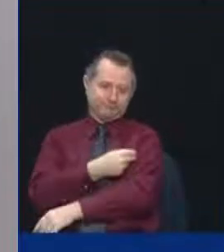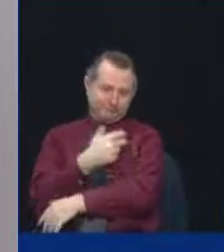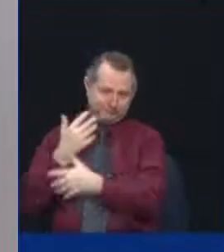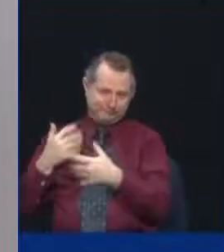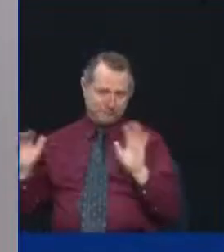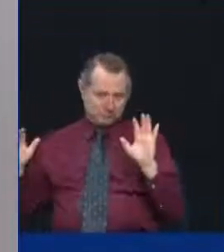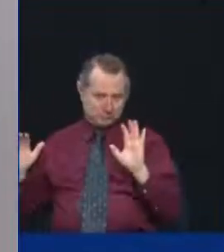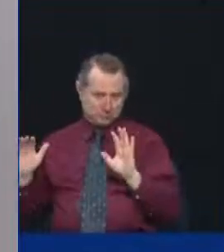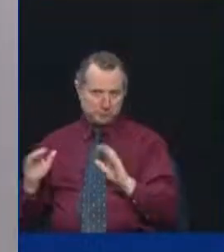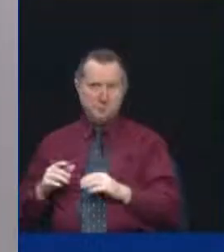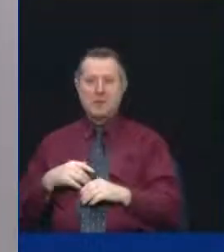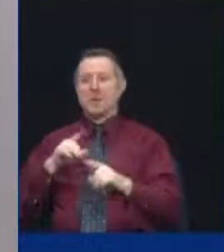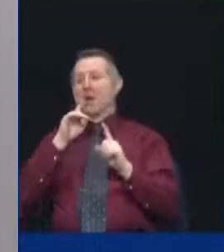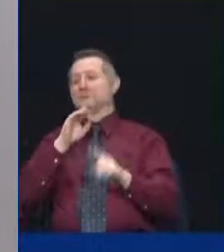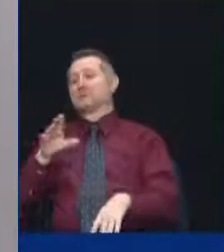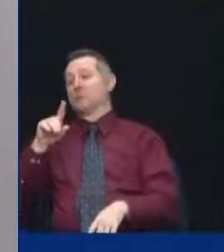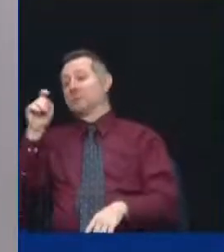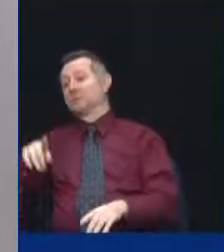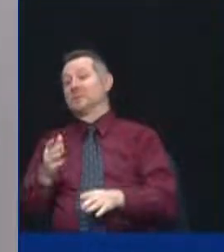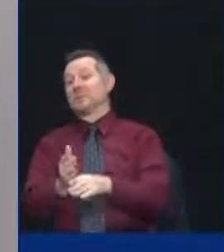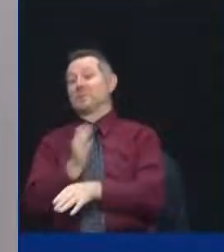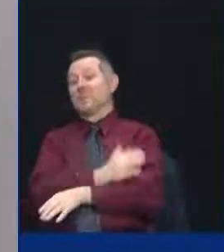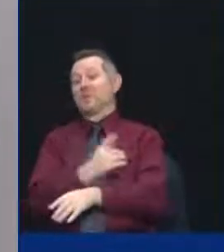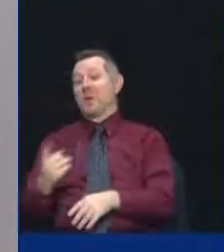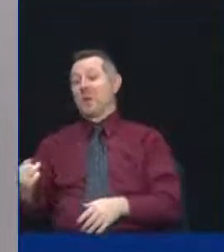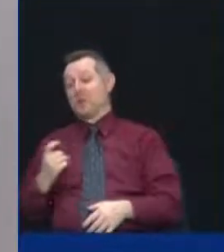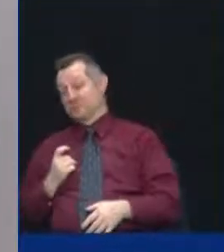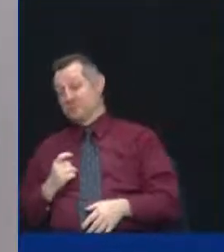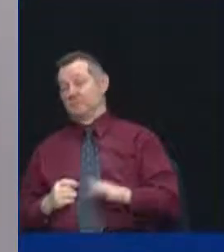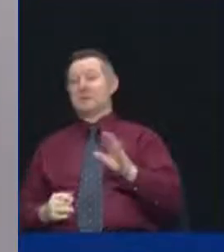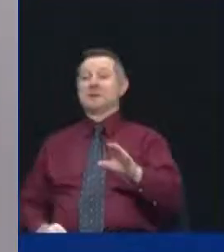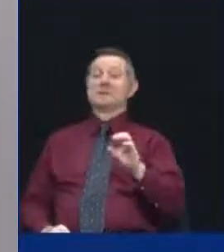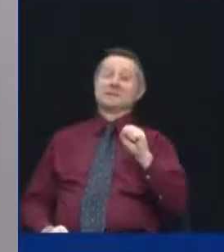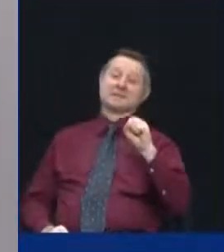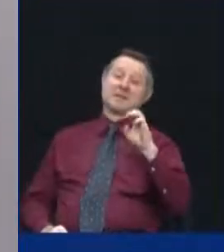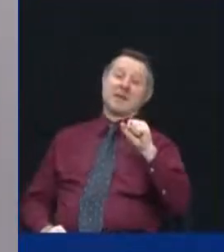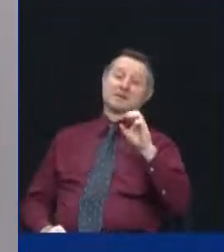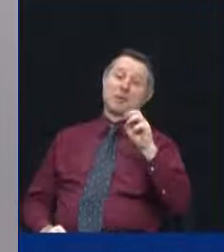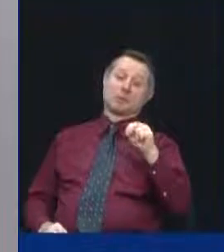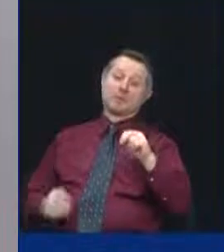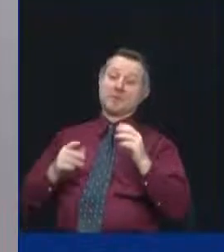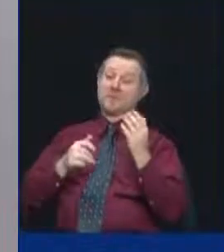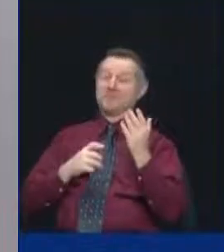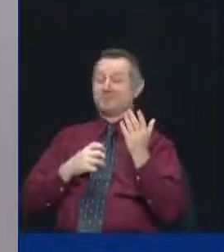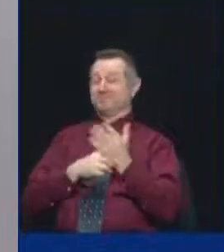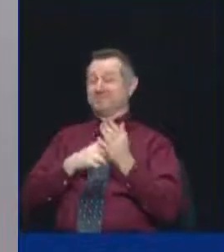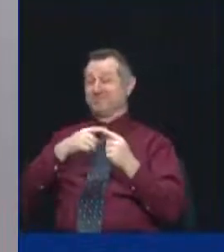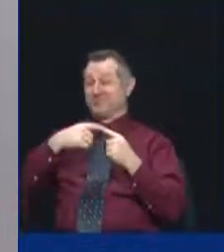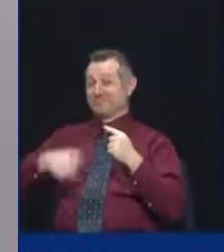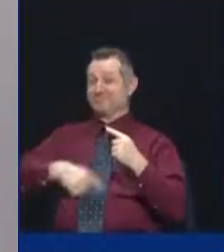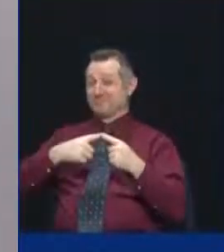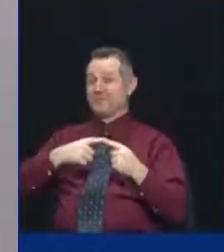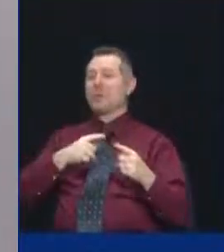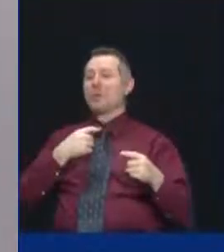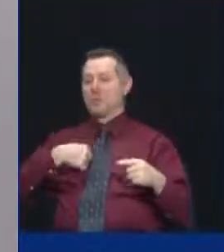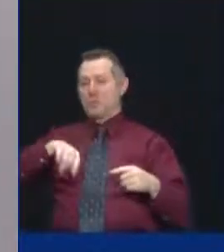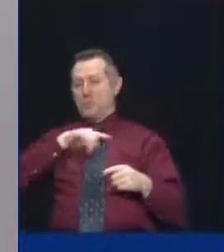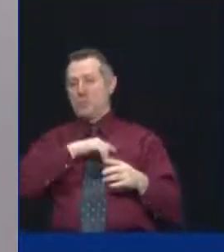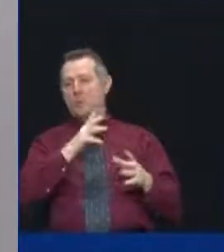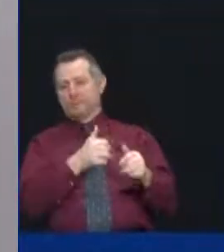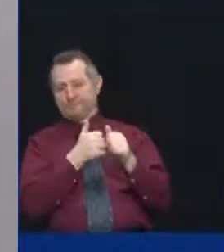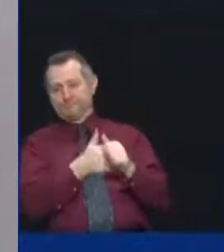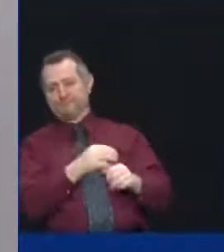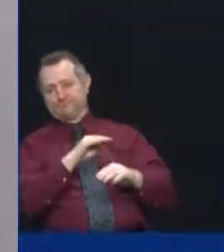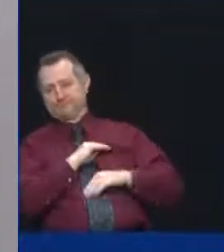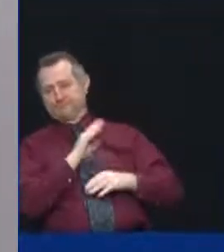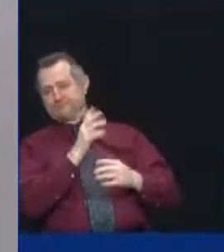the question before, season ticket holders, have been, will continue to be accommodated. But under the new